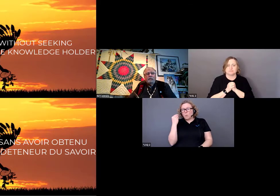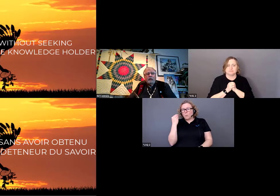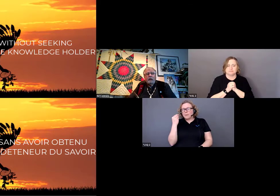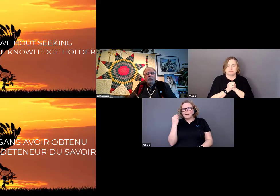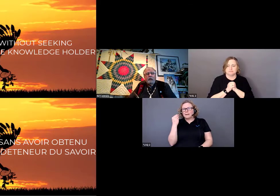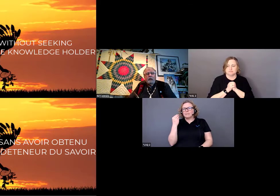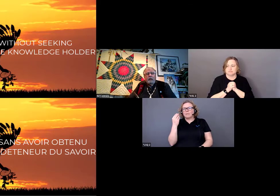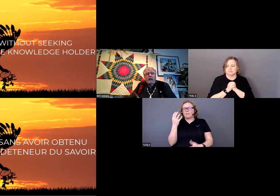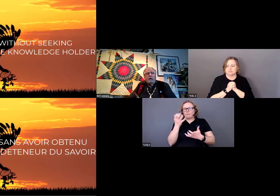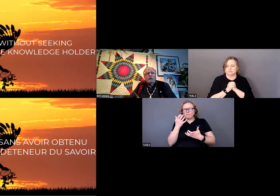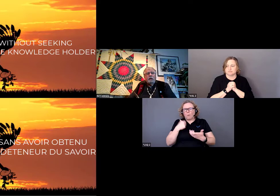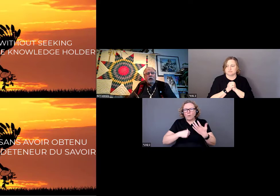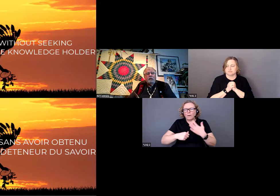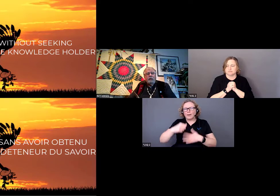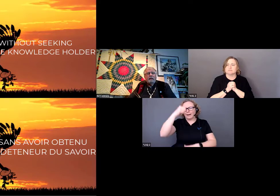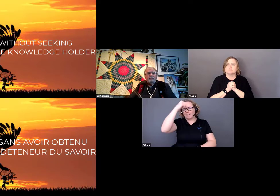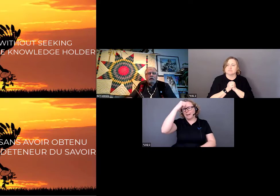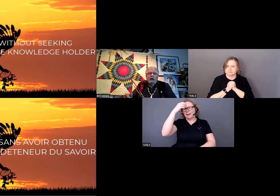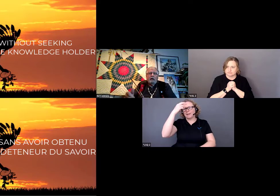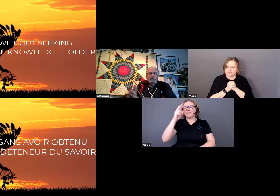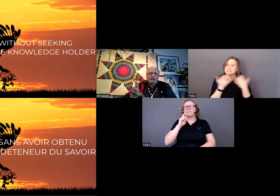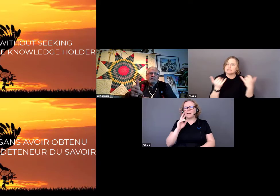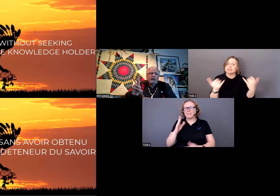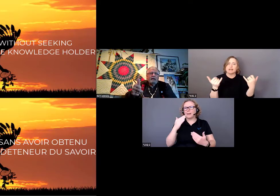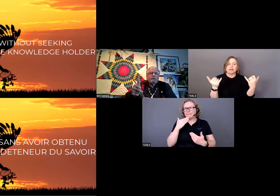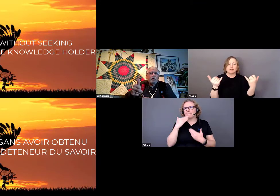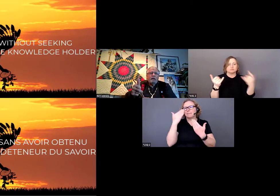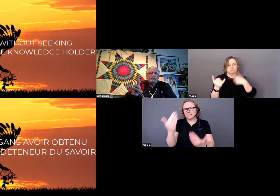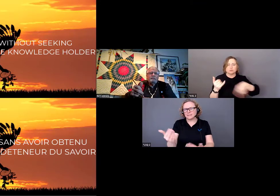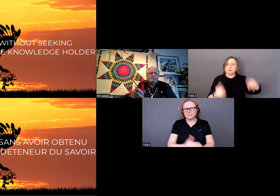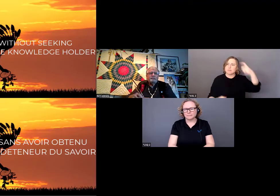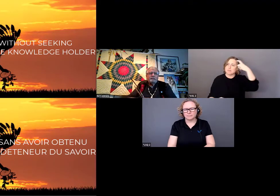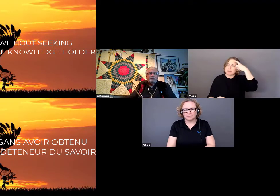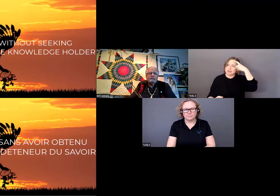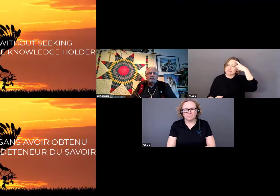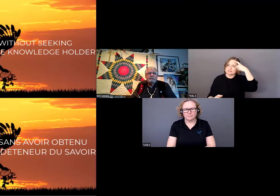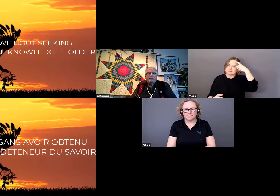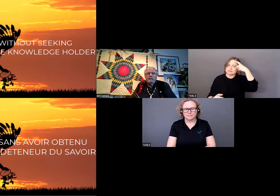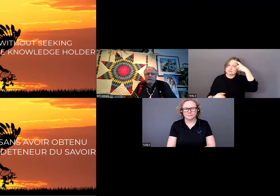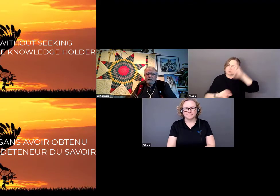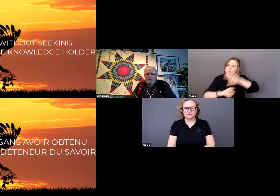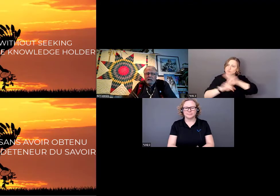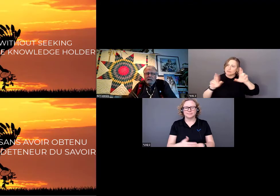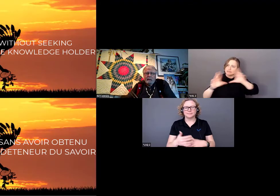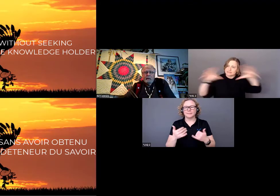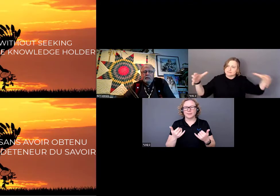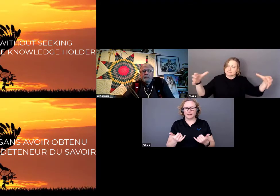Nyawa. Now our minds are as one.